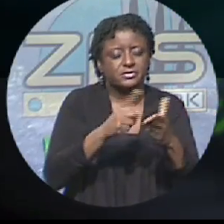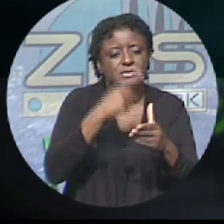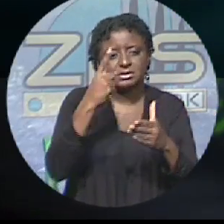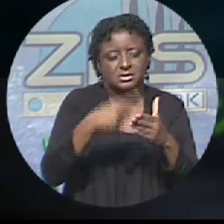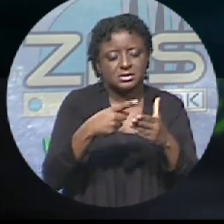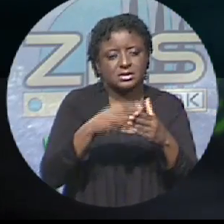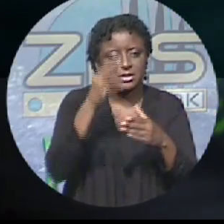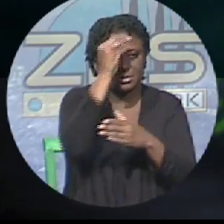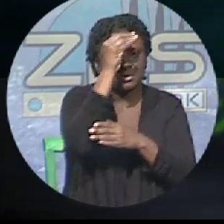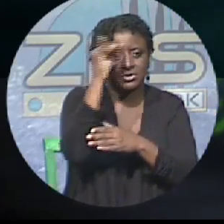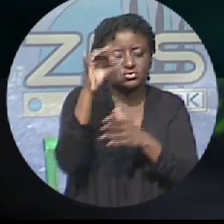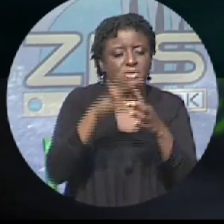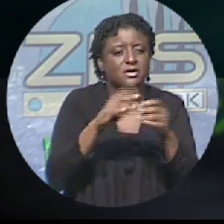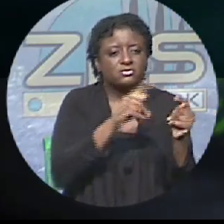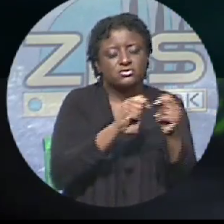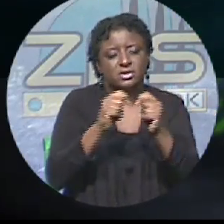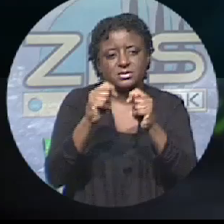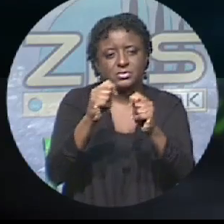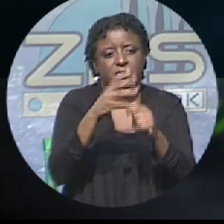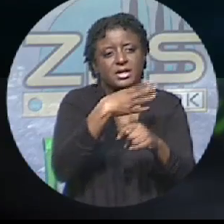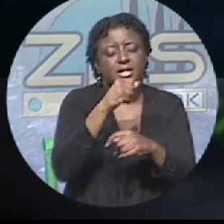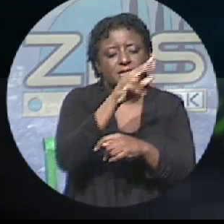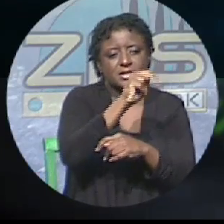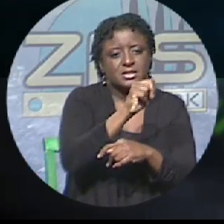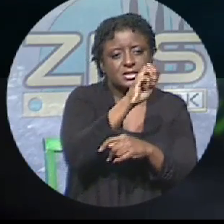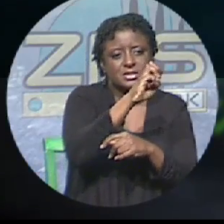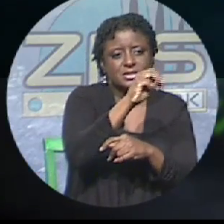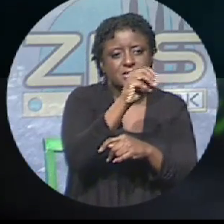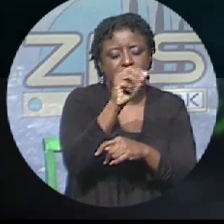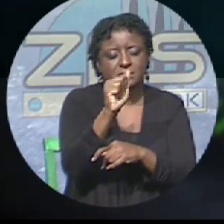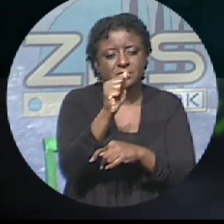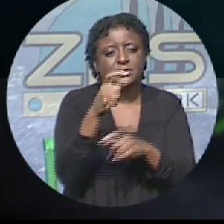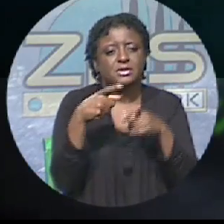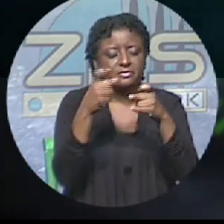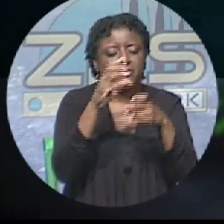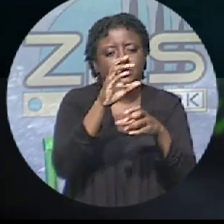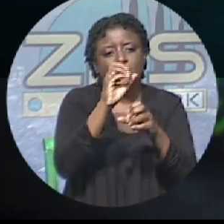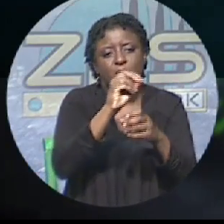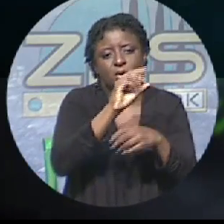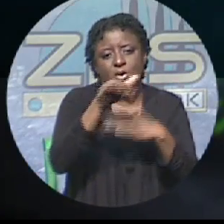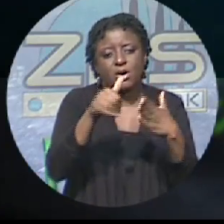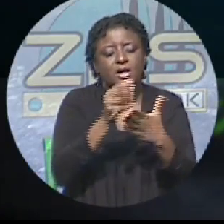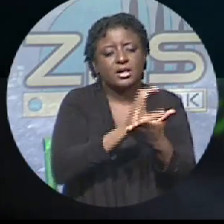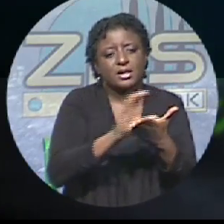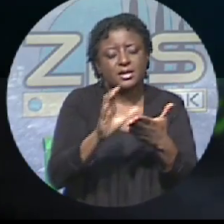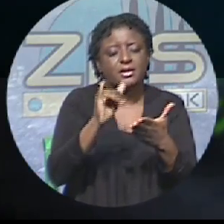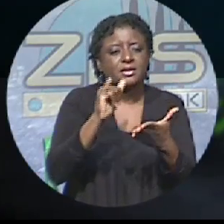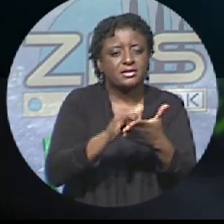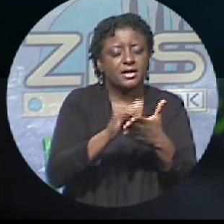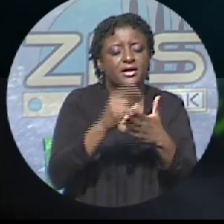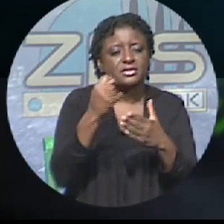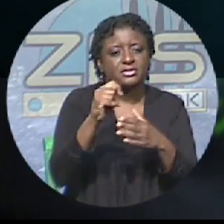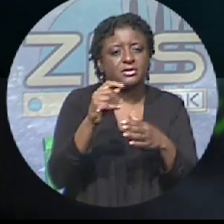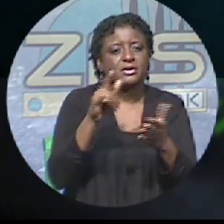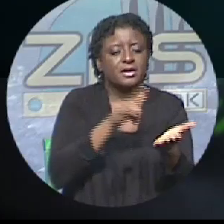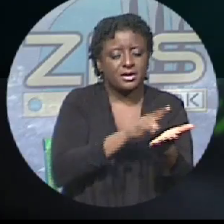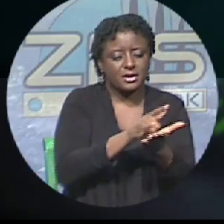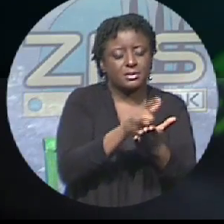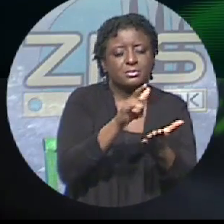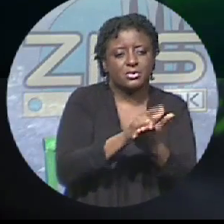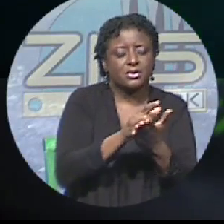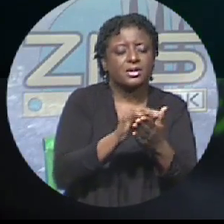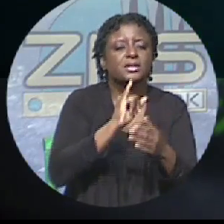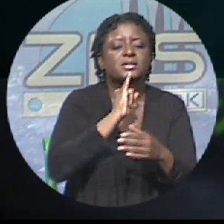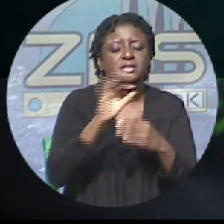and NEMA has given the all clear that the infrastructure, the runway, and the airport are sound. We take